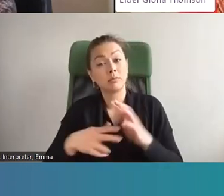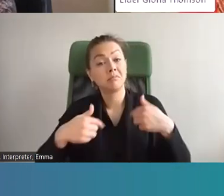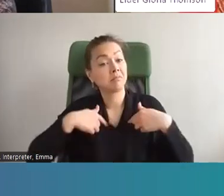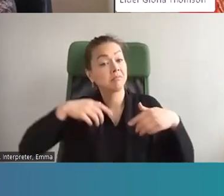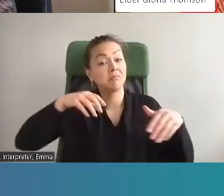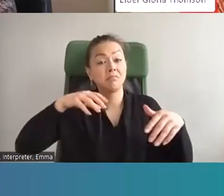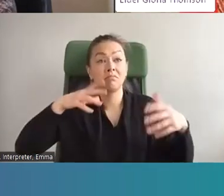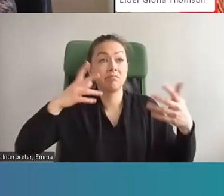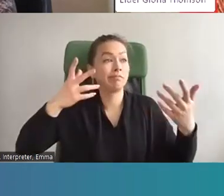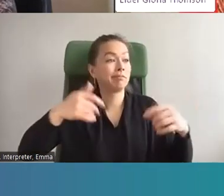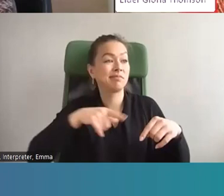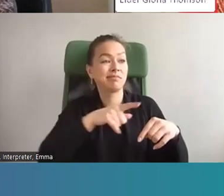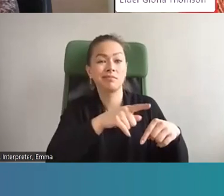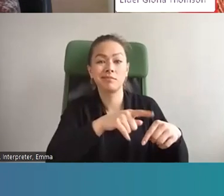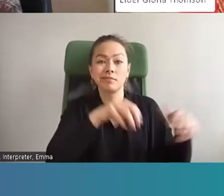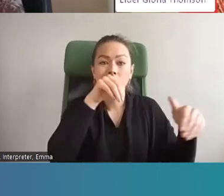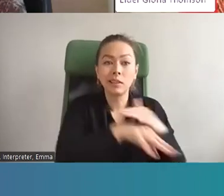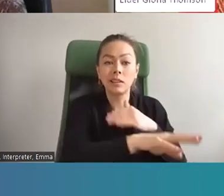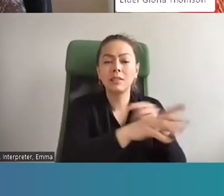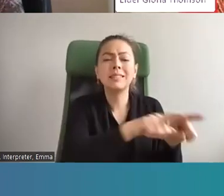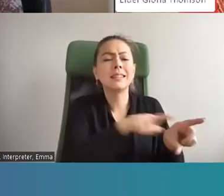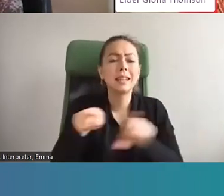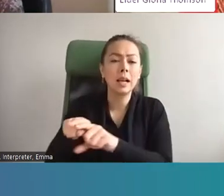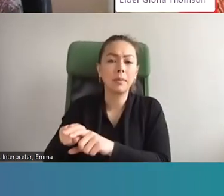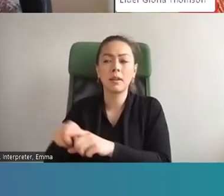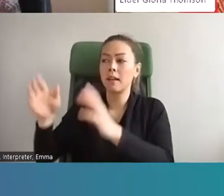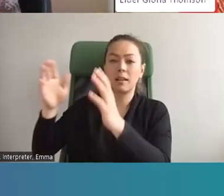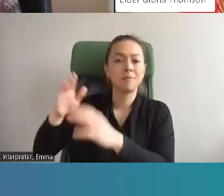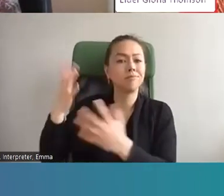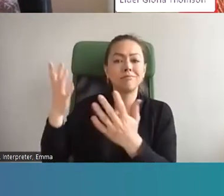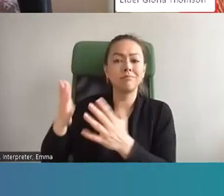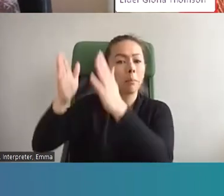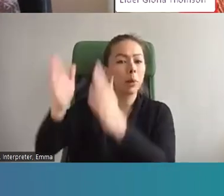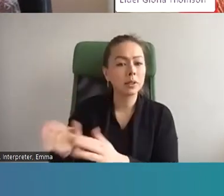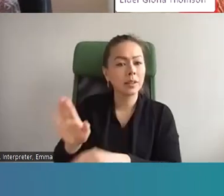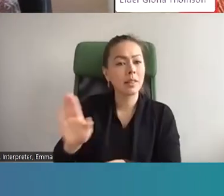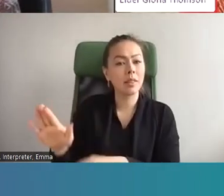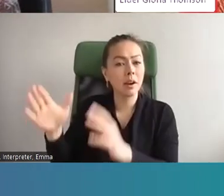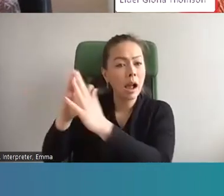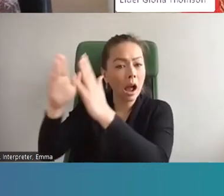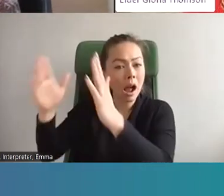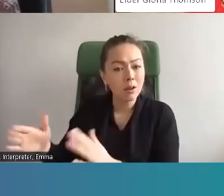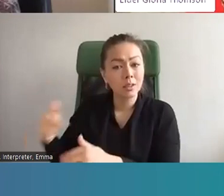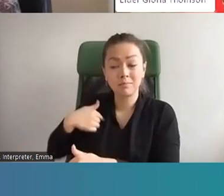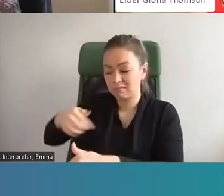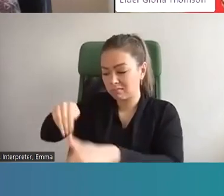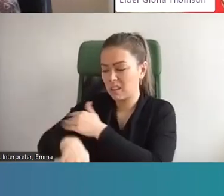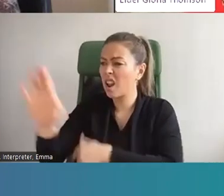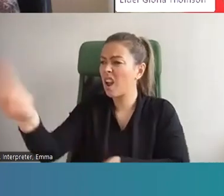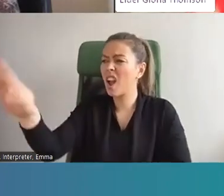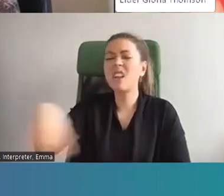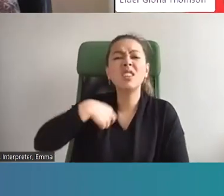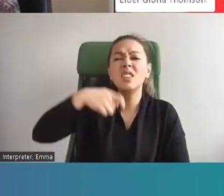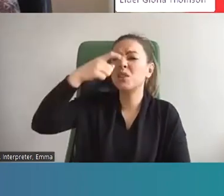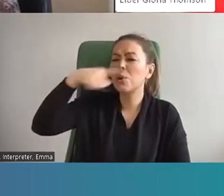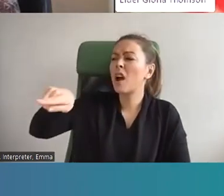that furniture, I don't like how you got your home arranged, I don't know, I don't like how you cook, or, you know, we